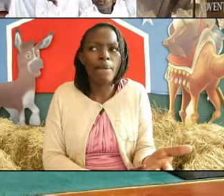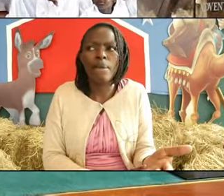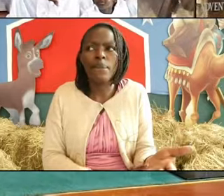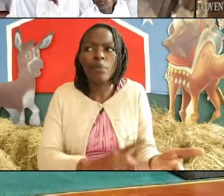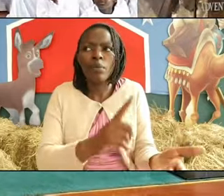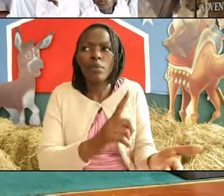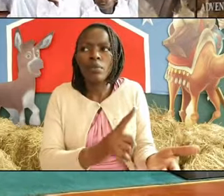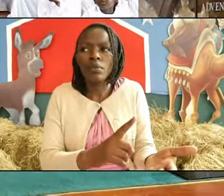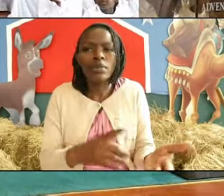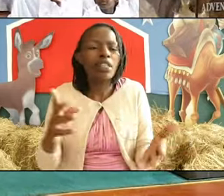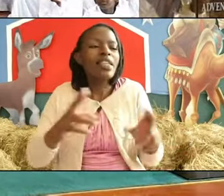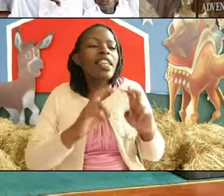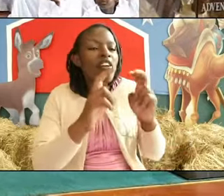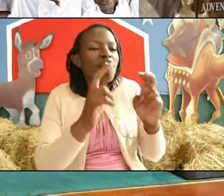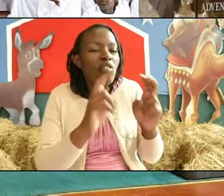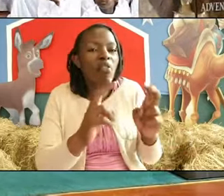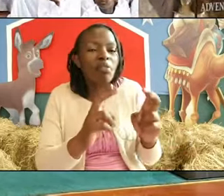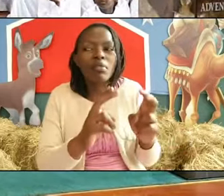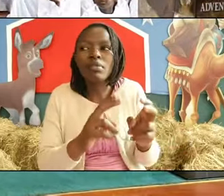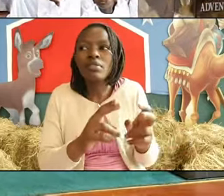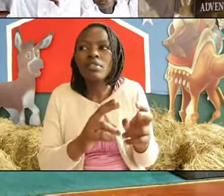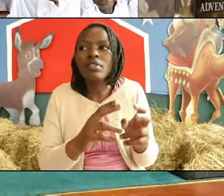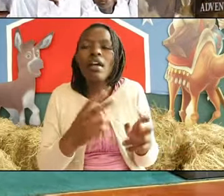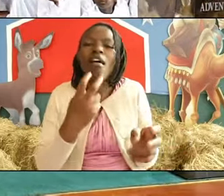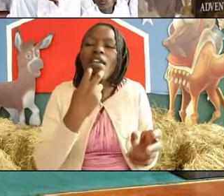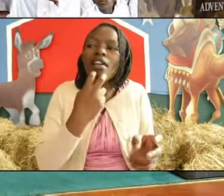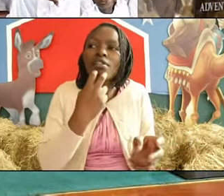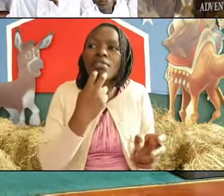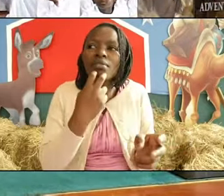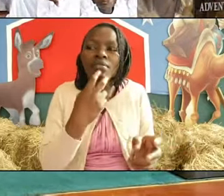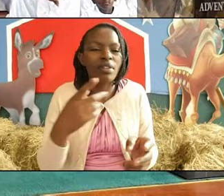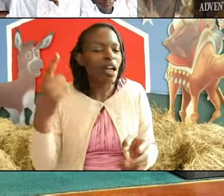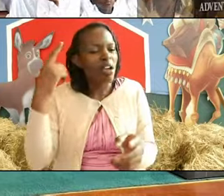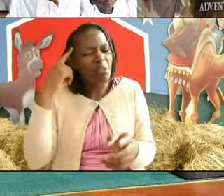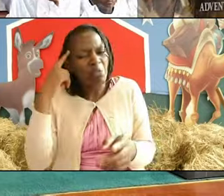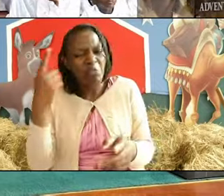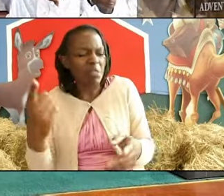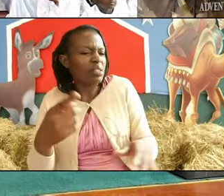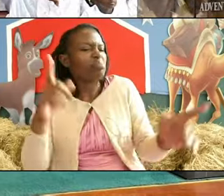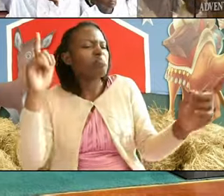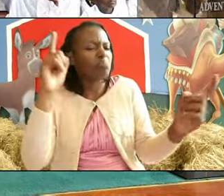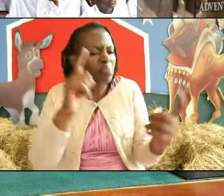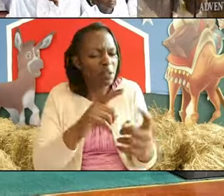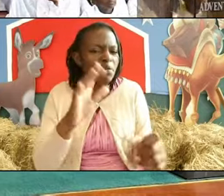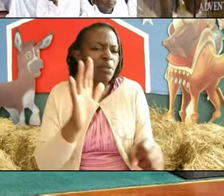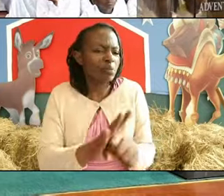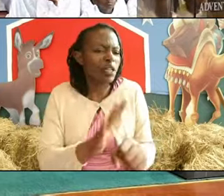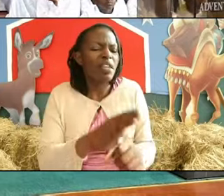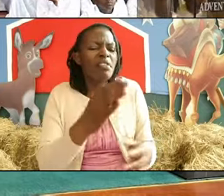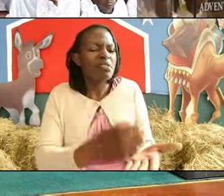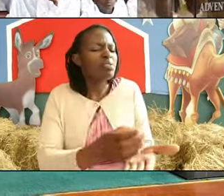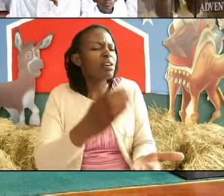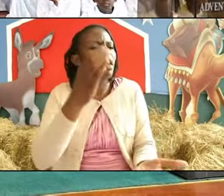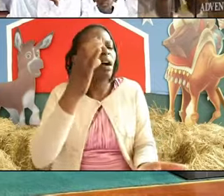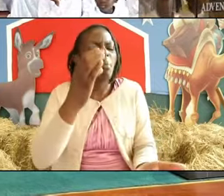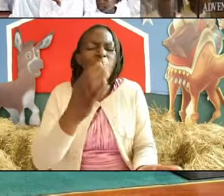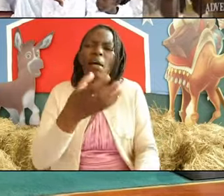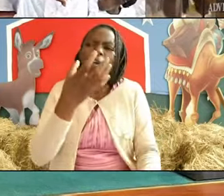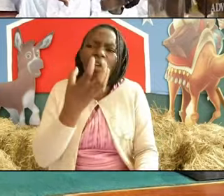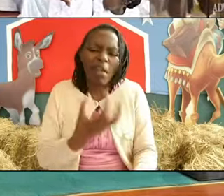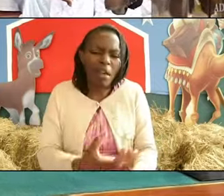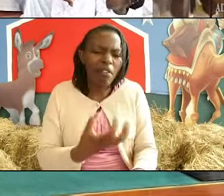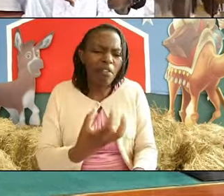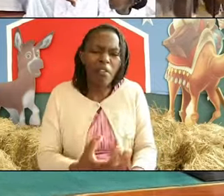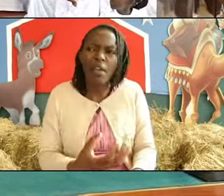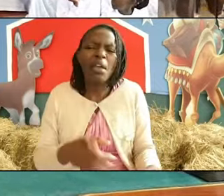What? You see, I know it hurts. I've been there. The gulf is so broad. It is so wide. It